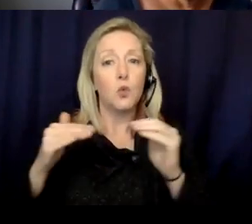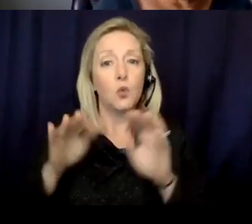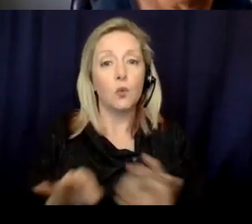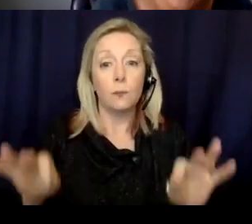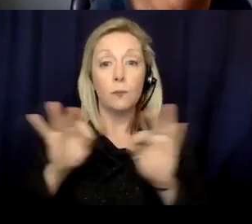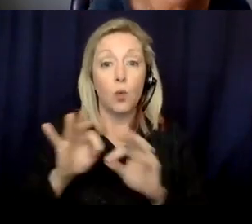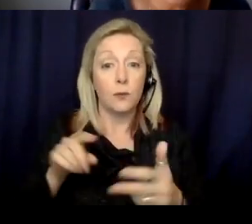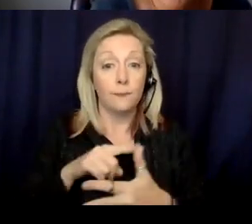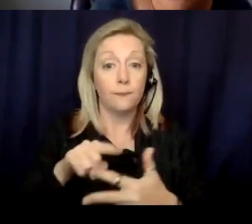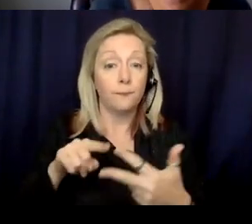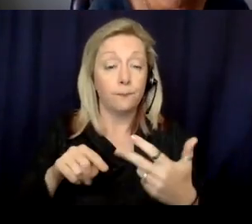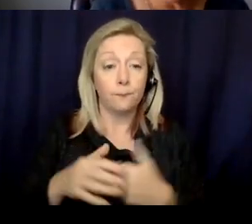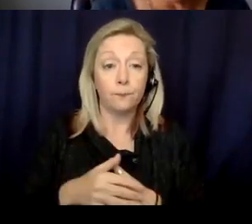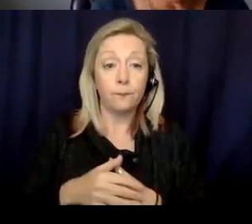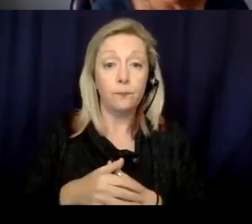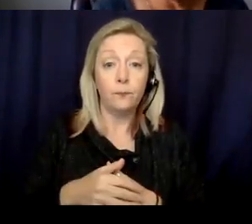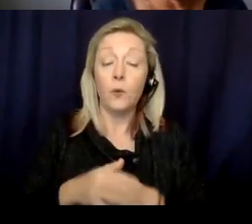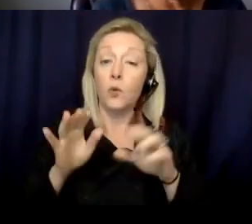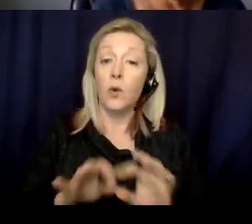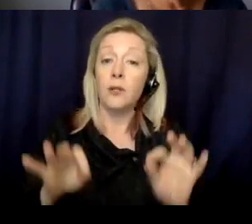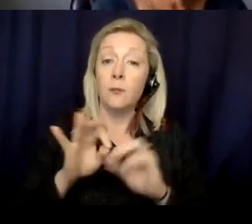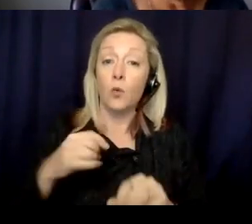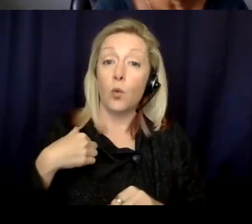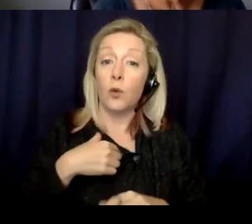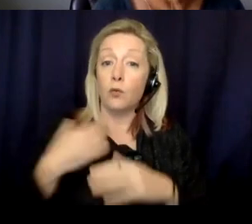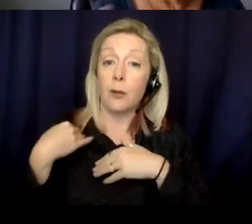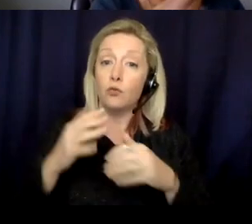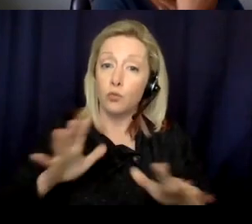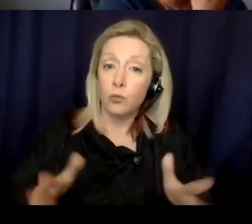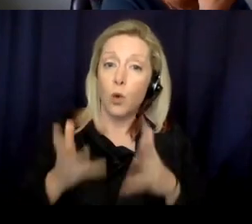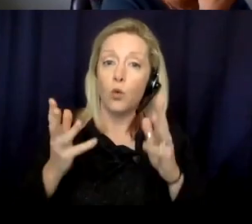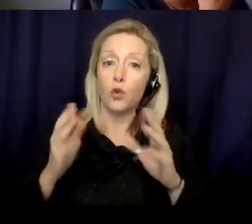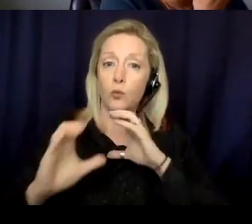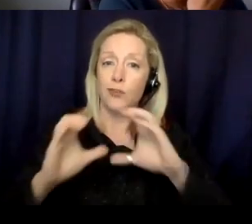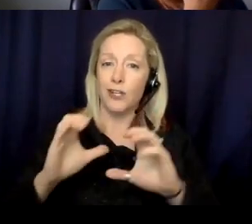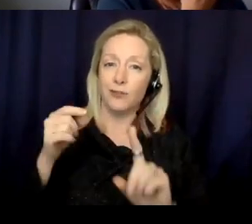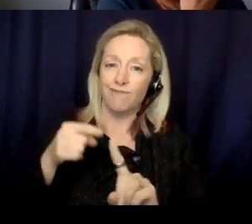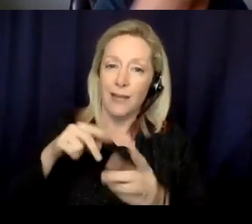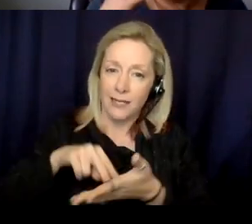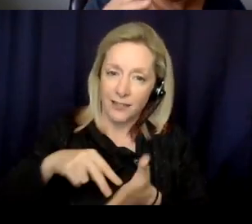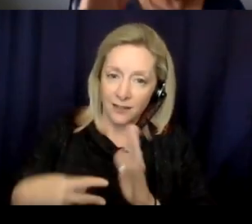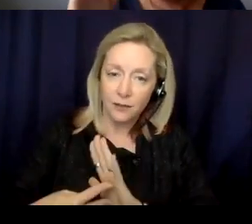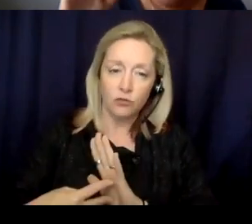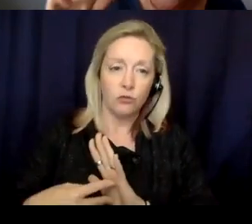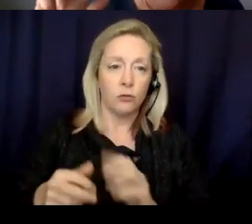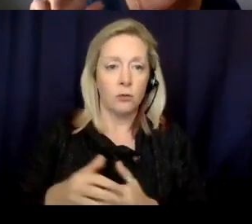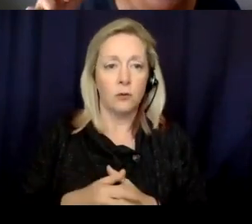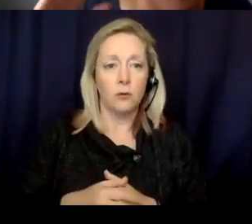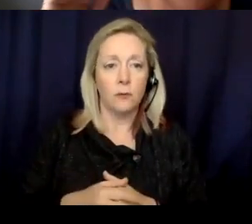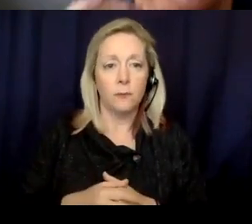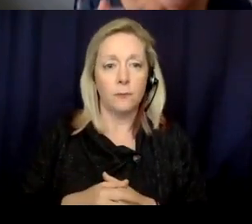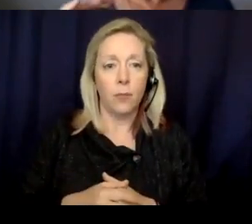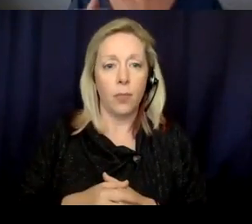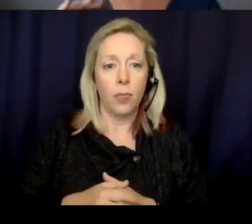So we have to promote intentional communication, and it's going to be